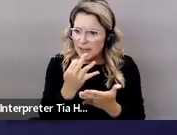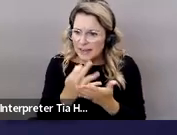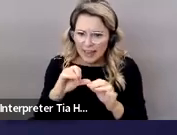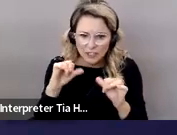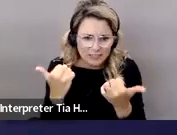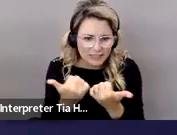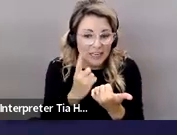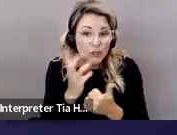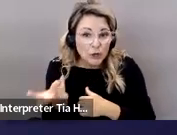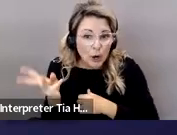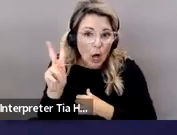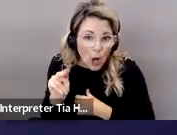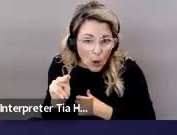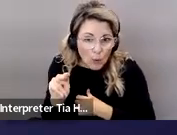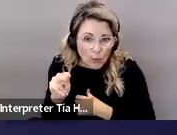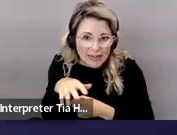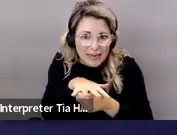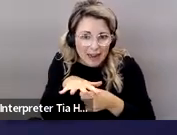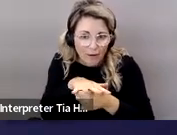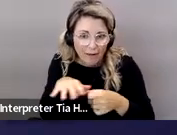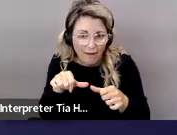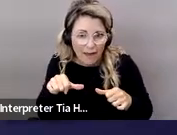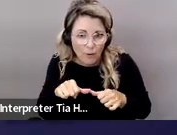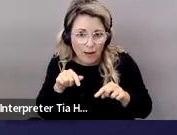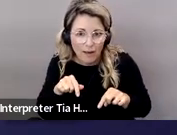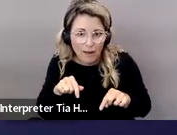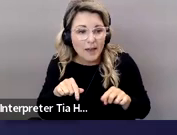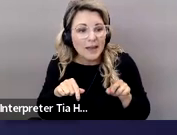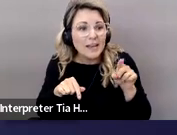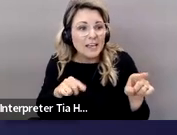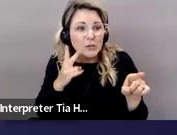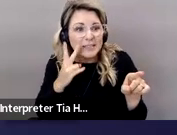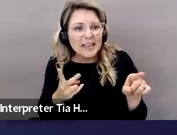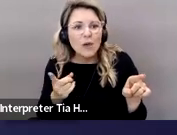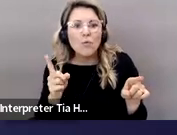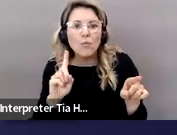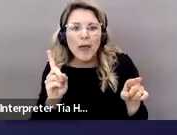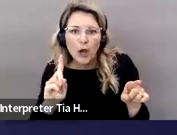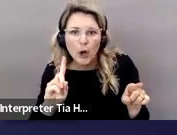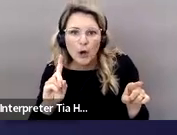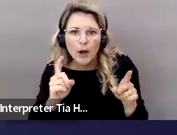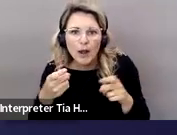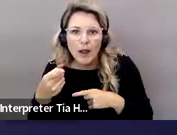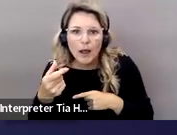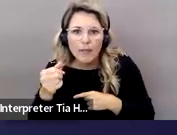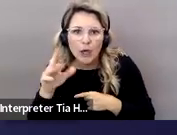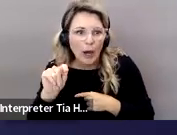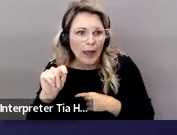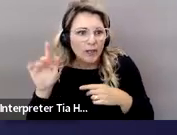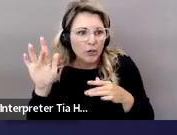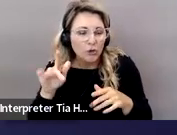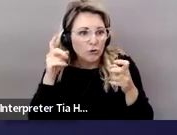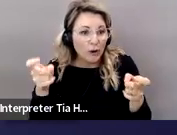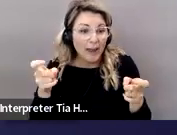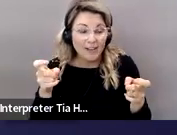your own particular area. So if we go to the next slide, Dr. Bauer, it says where the grants are. And this has been left blank